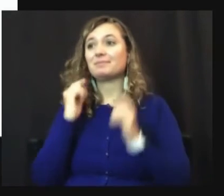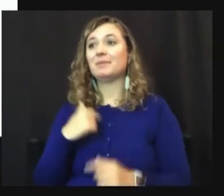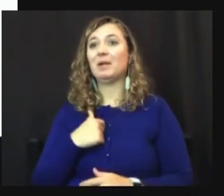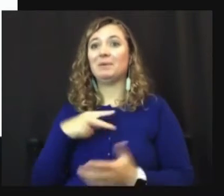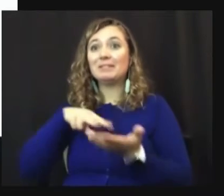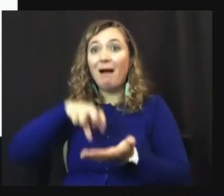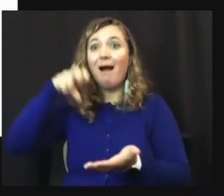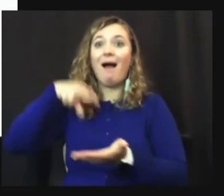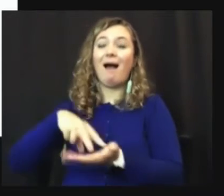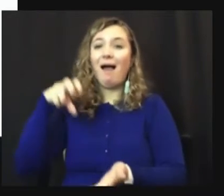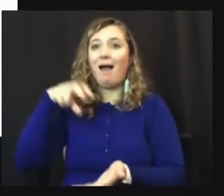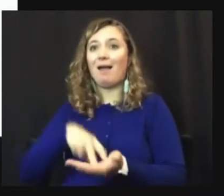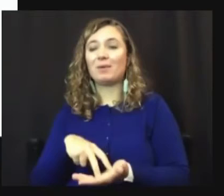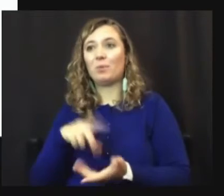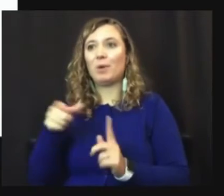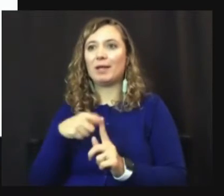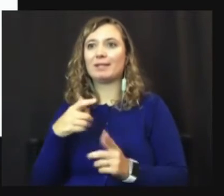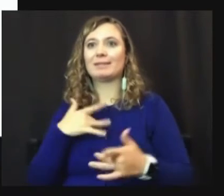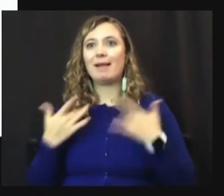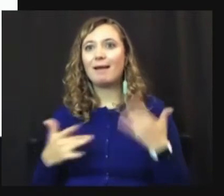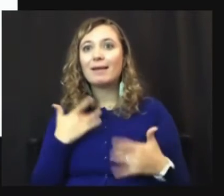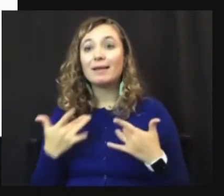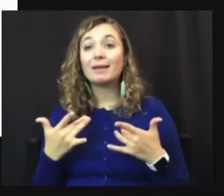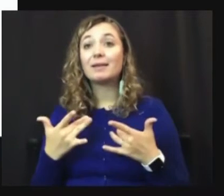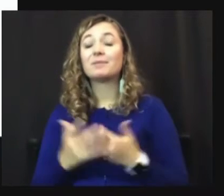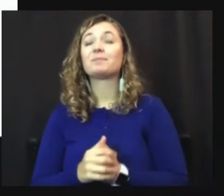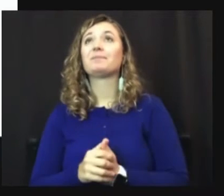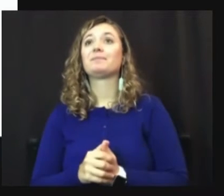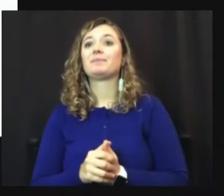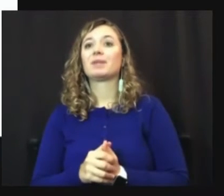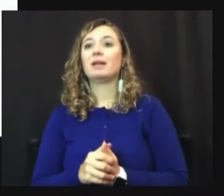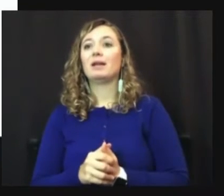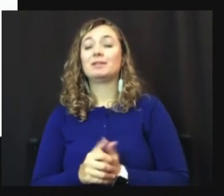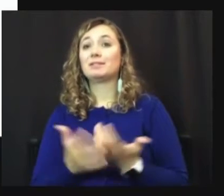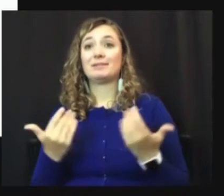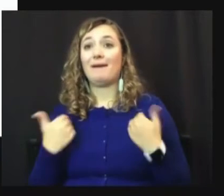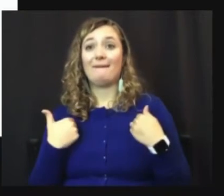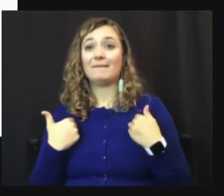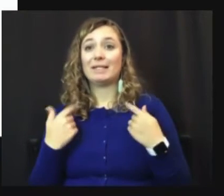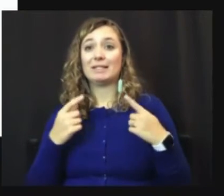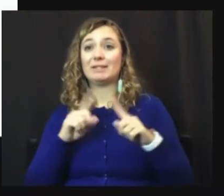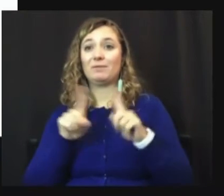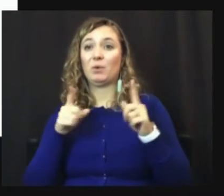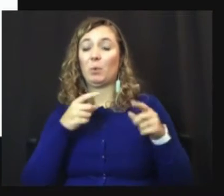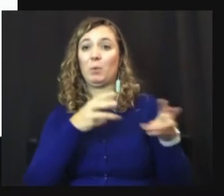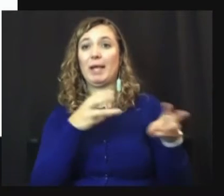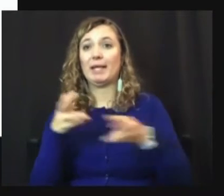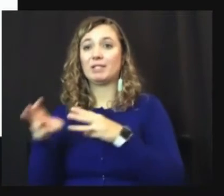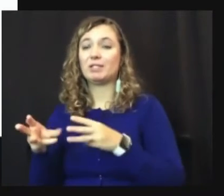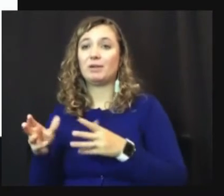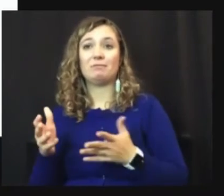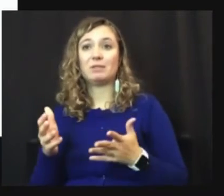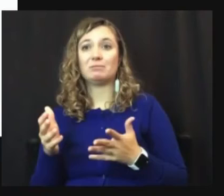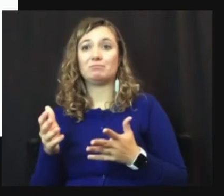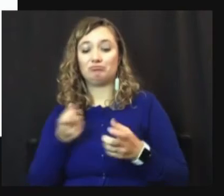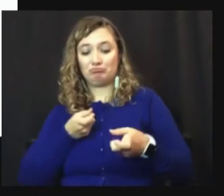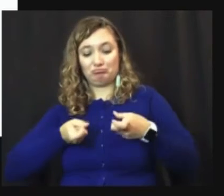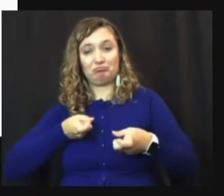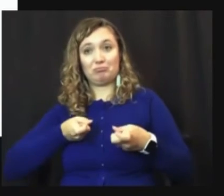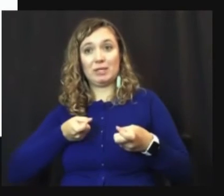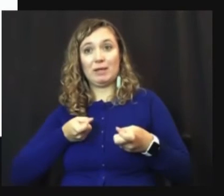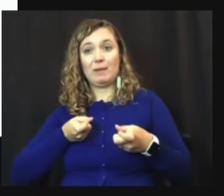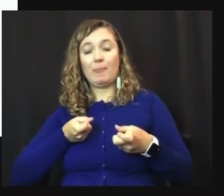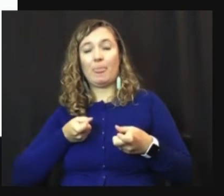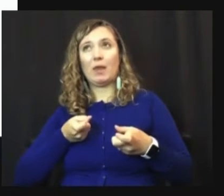down when I was excited. And I just had all these different ways of regulating my body. And then I